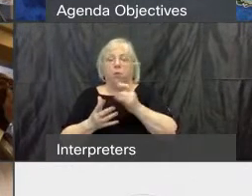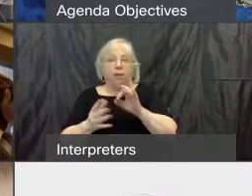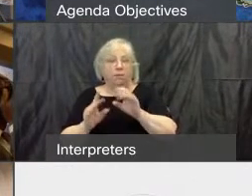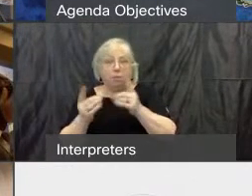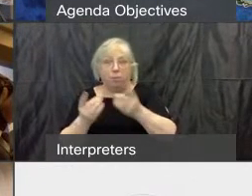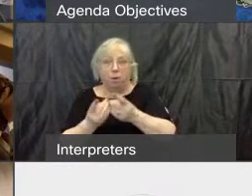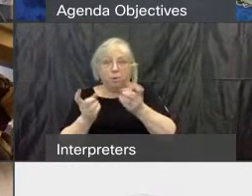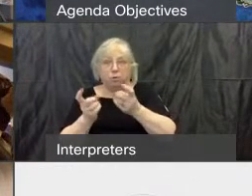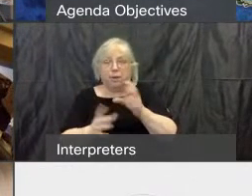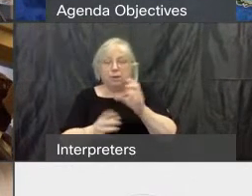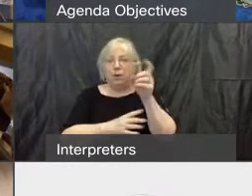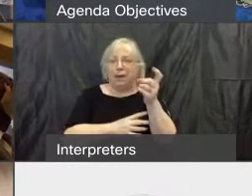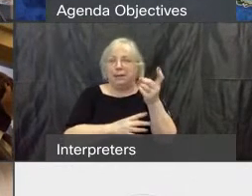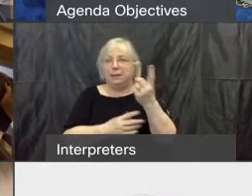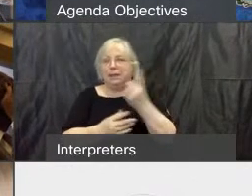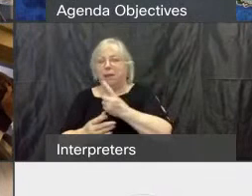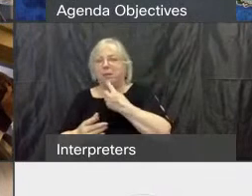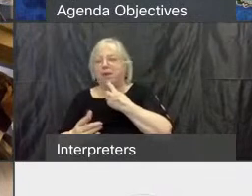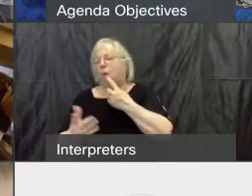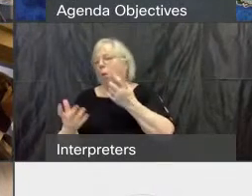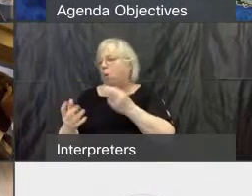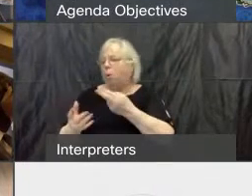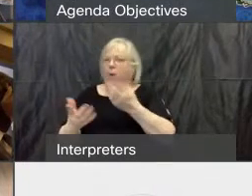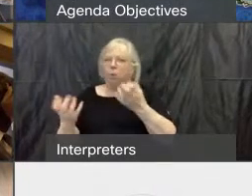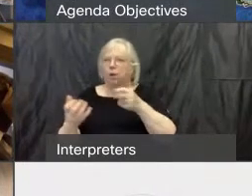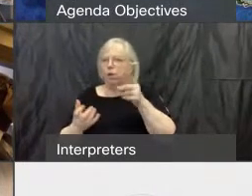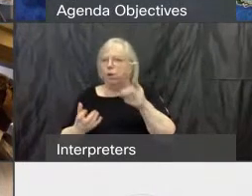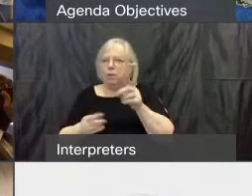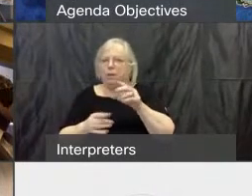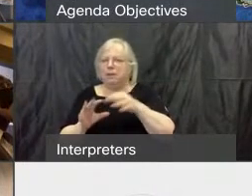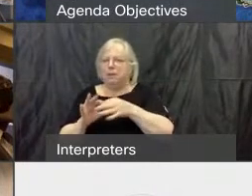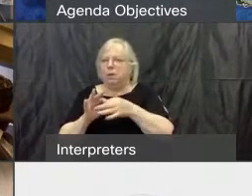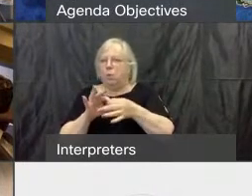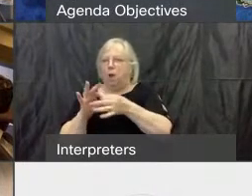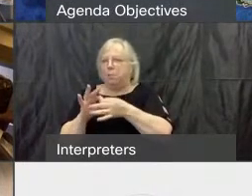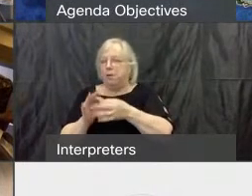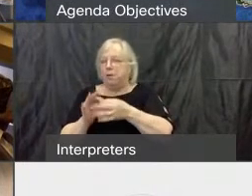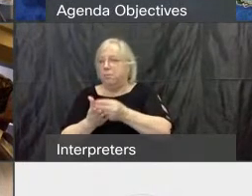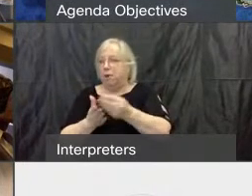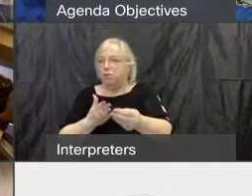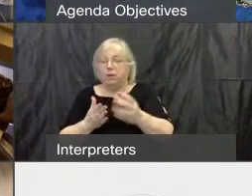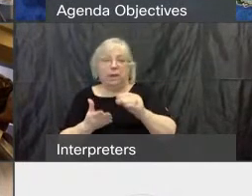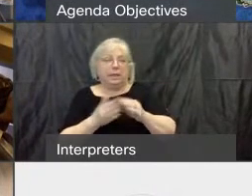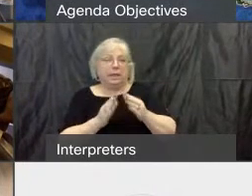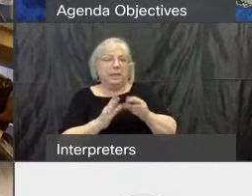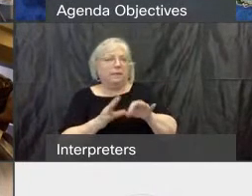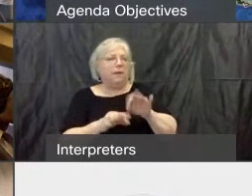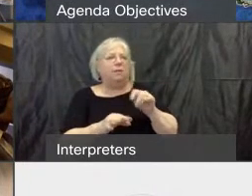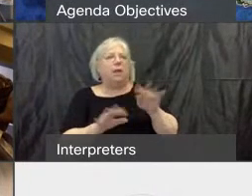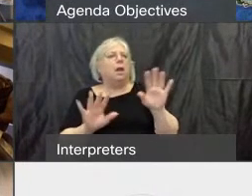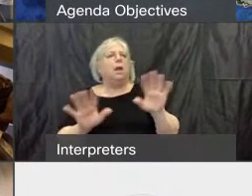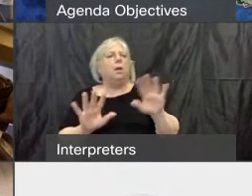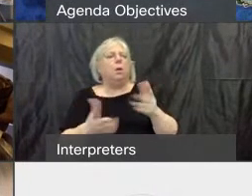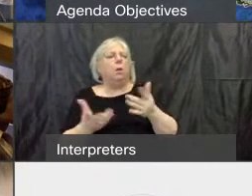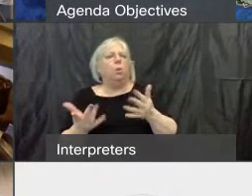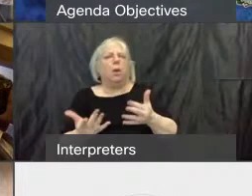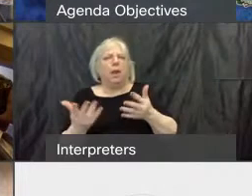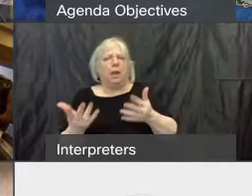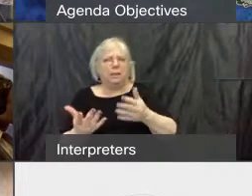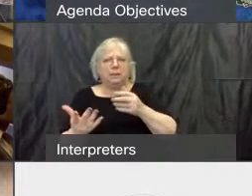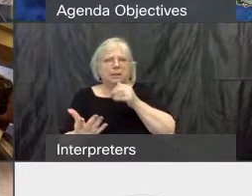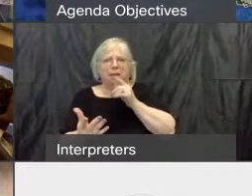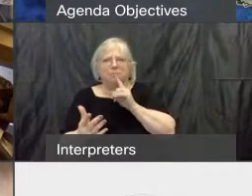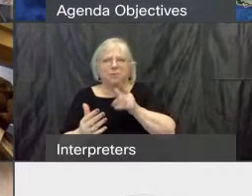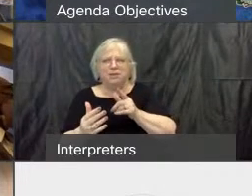Department Director X came in and said, I only want to use this particular cooperative purchasing, and the city finds out, well, wait a second, it's really not